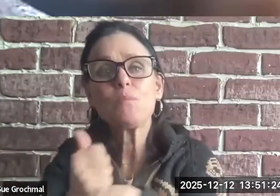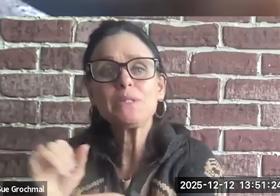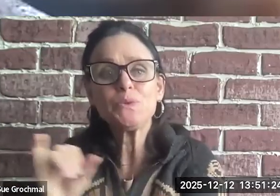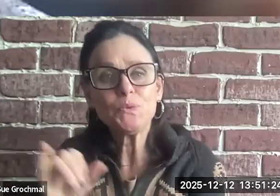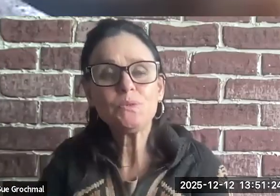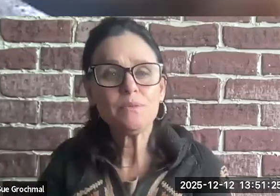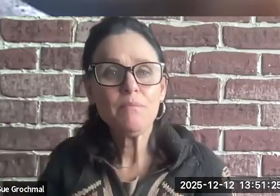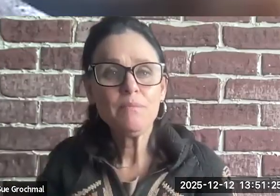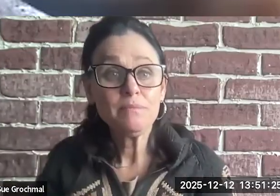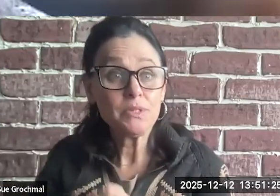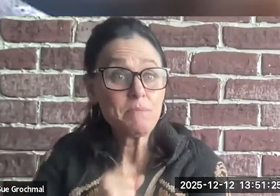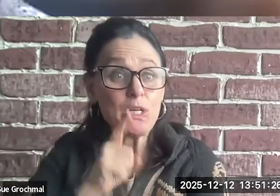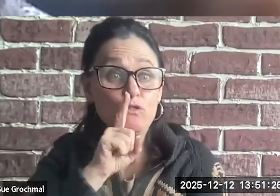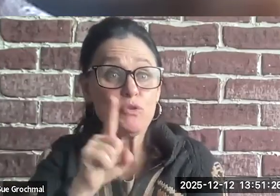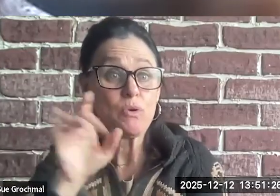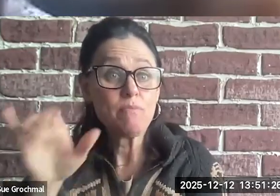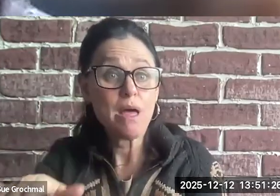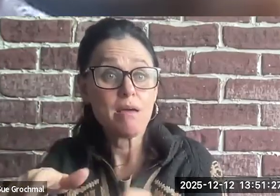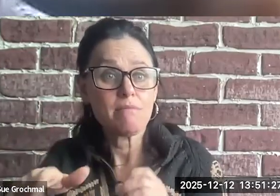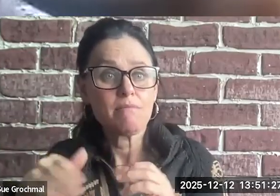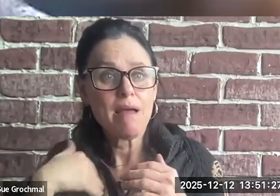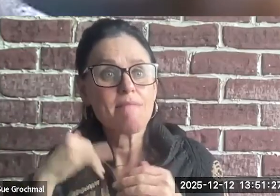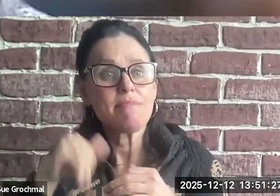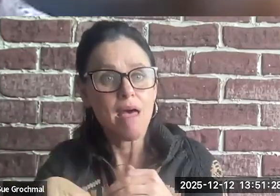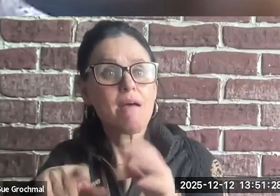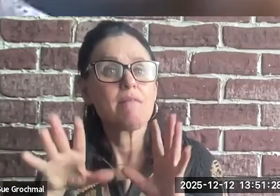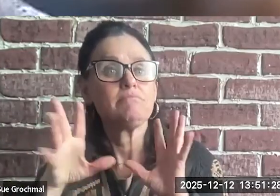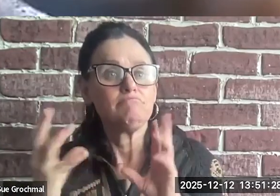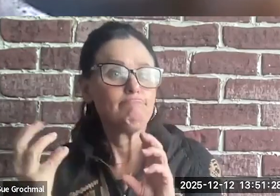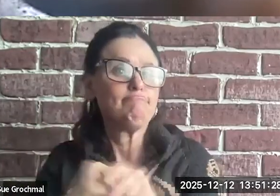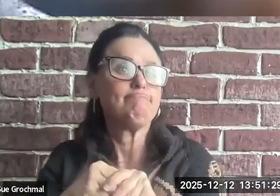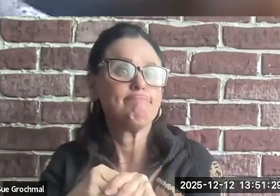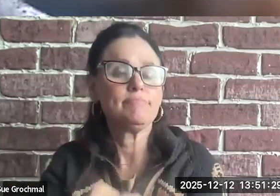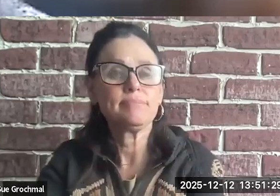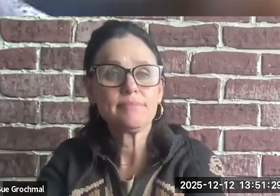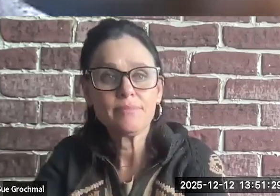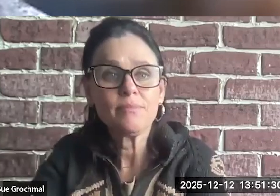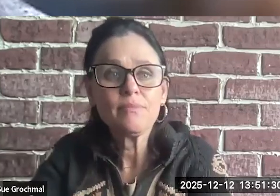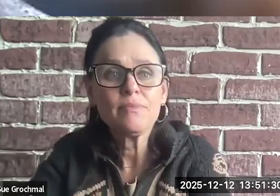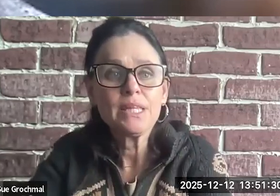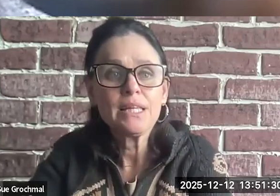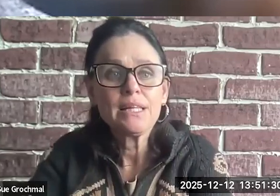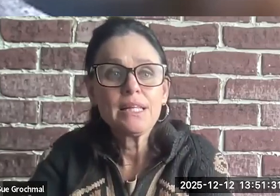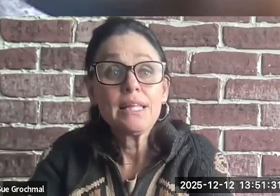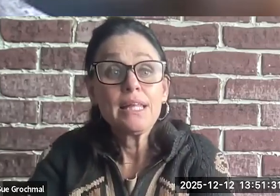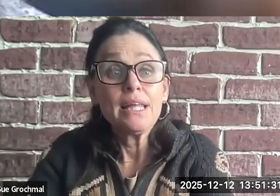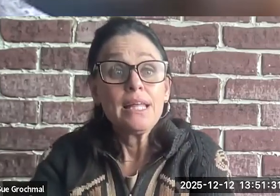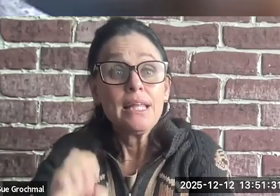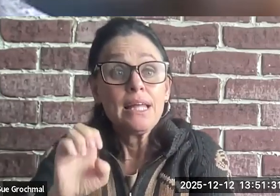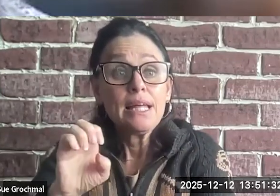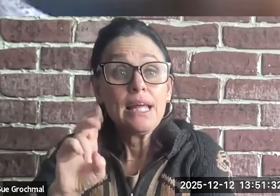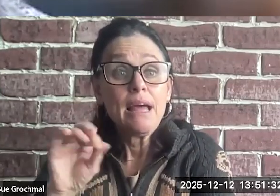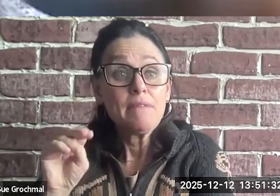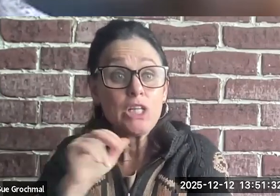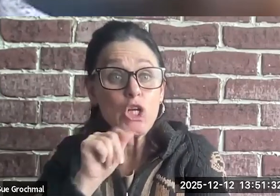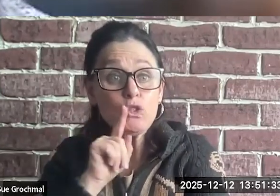with to ensure that we have that meaningful inclusion. And Evan, I'm not sure if you folks